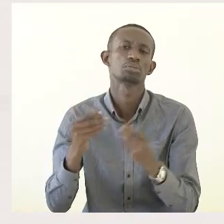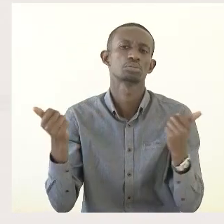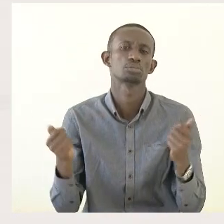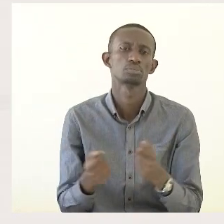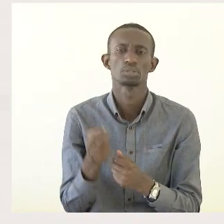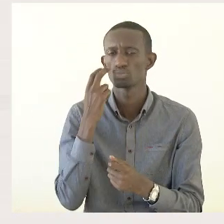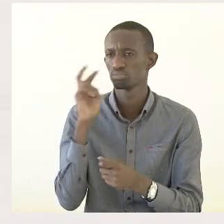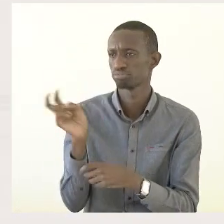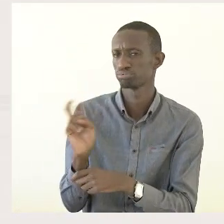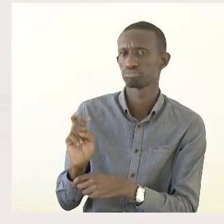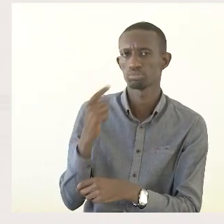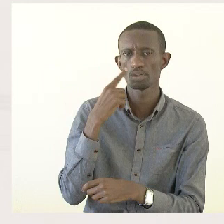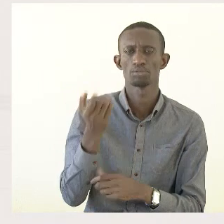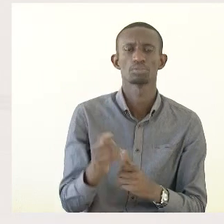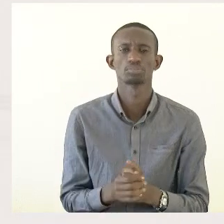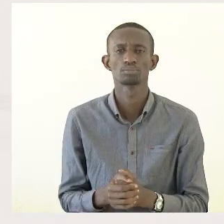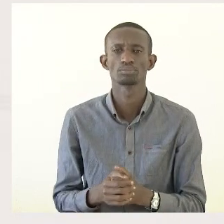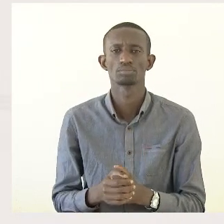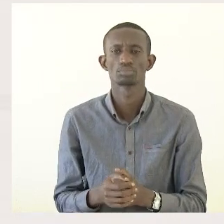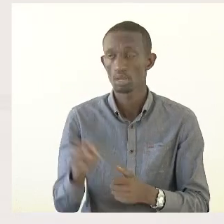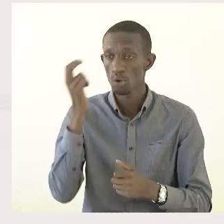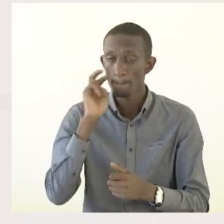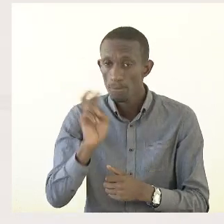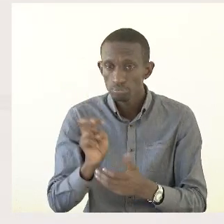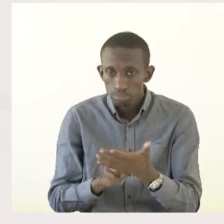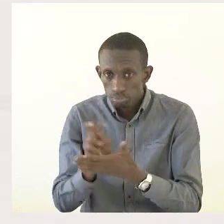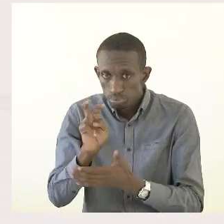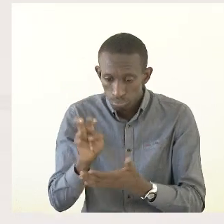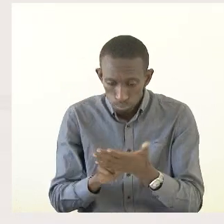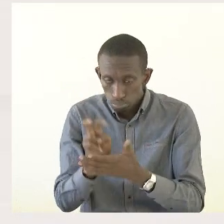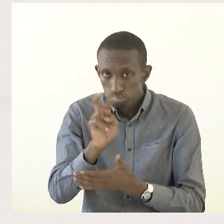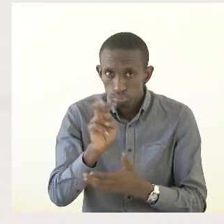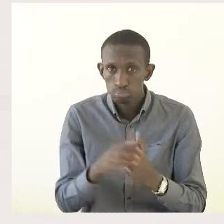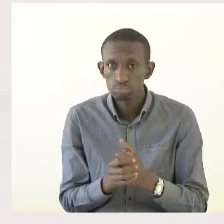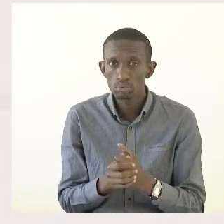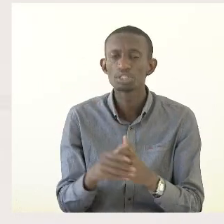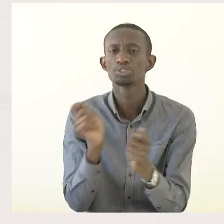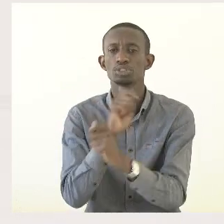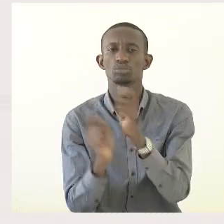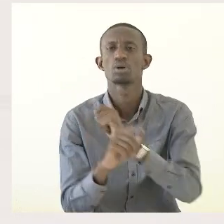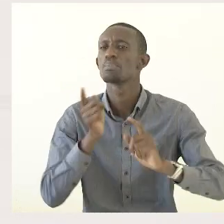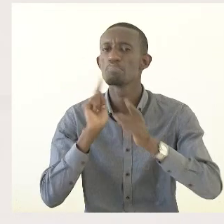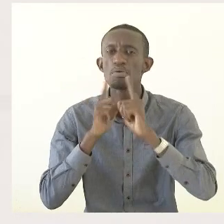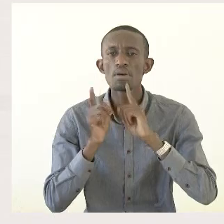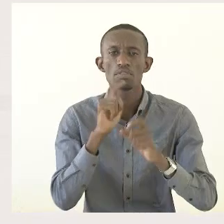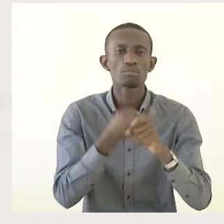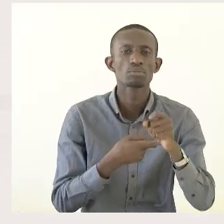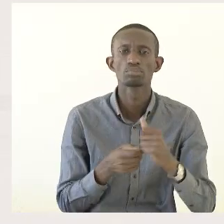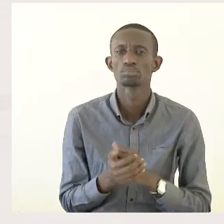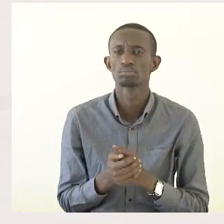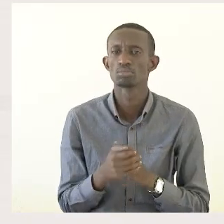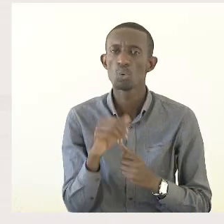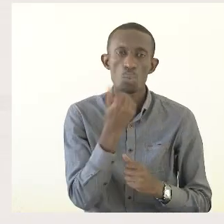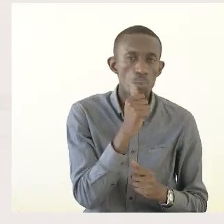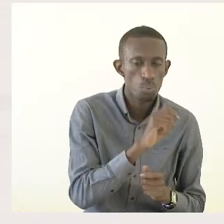the observation you are going to have. Observation, change of the color from blue to green to yellow to orange and